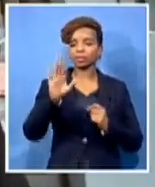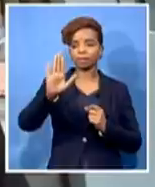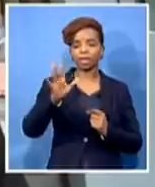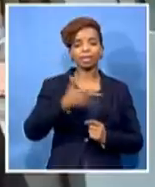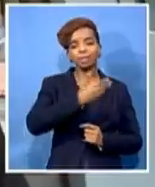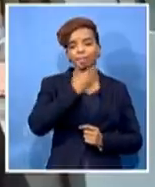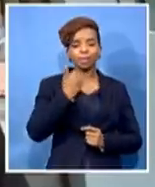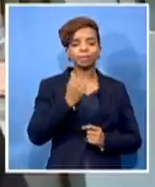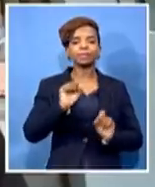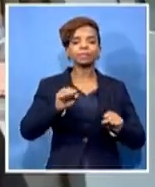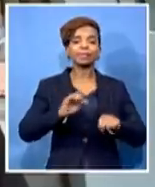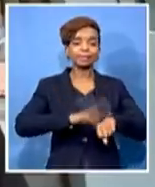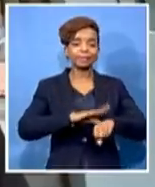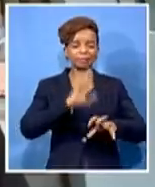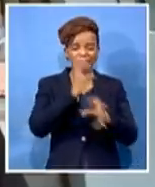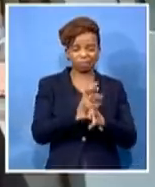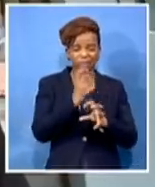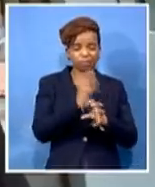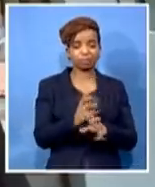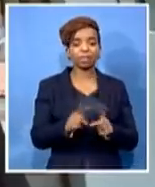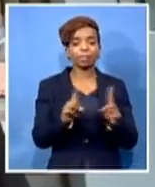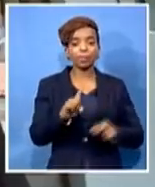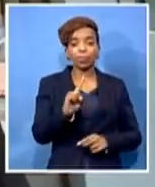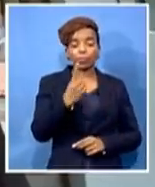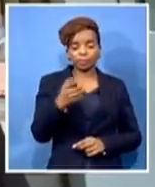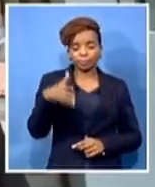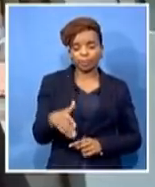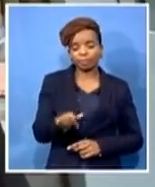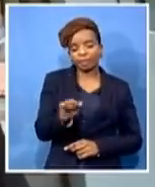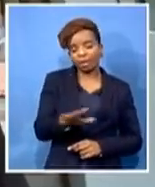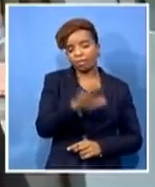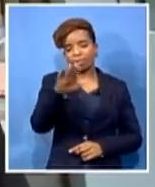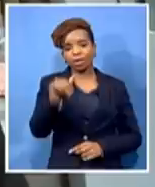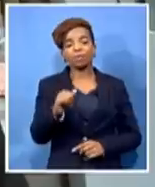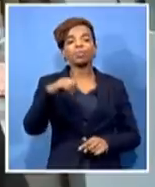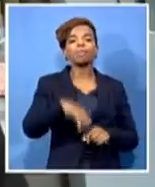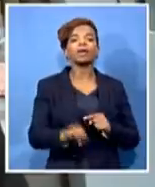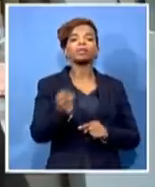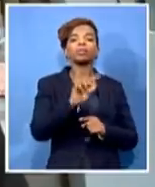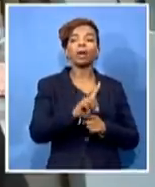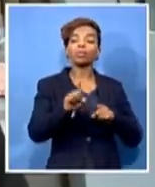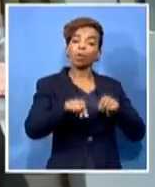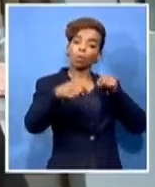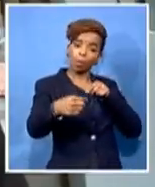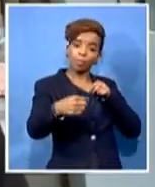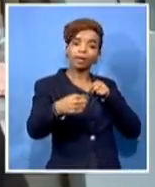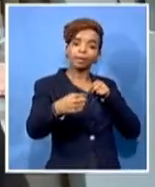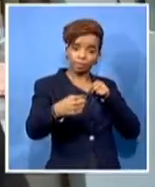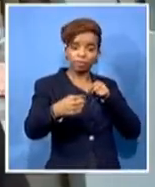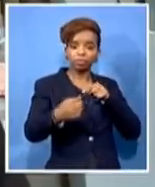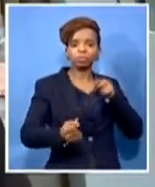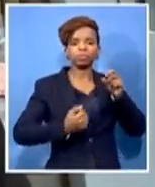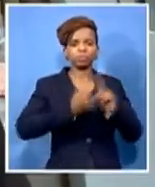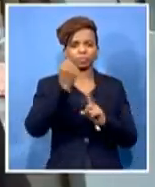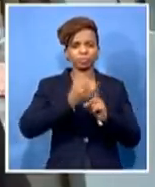in Africa you find your opponents going to the extreme, even to the detriment of the